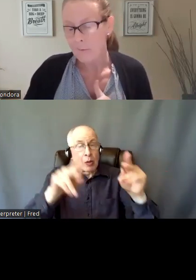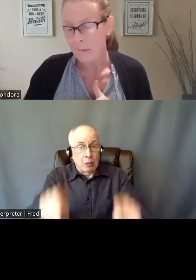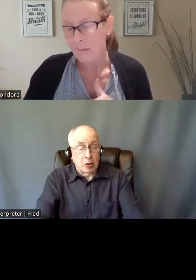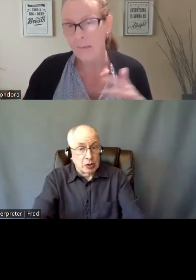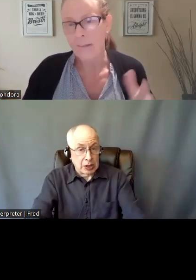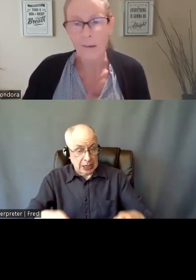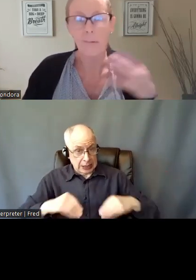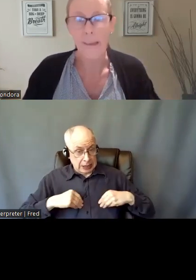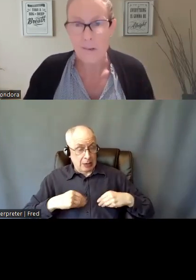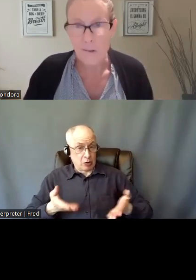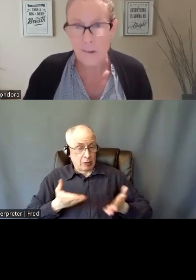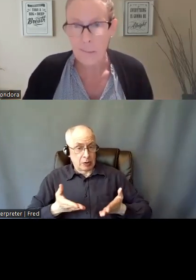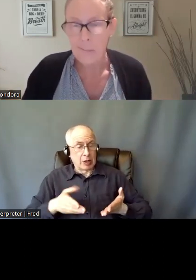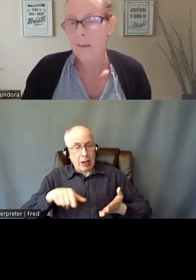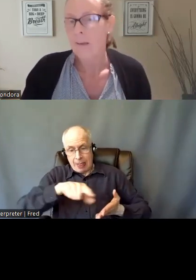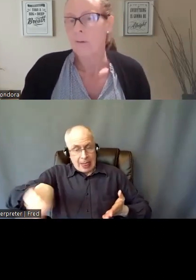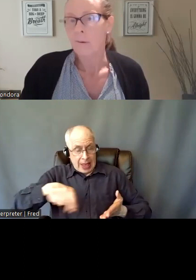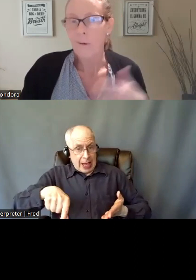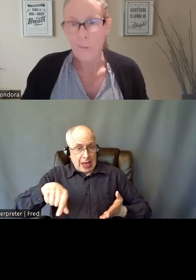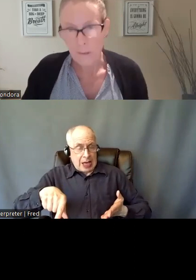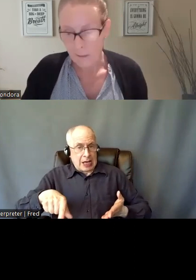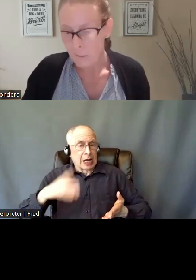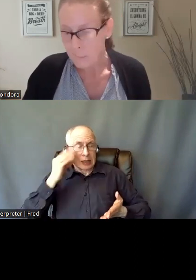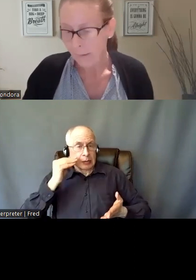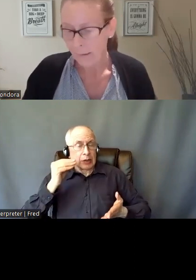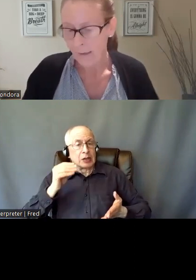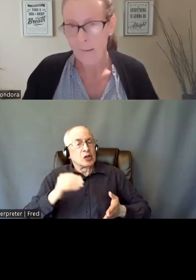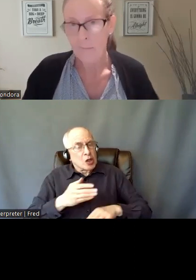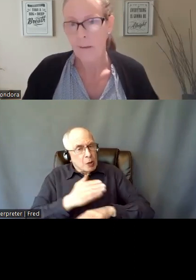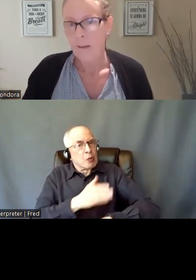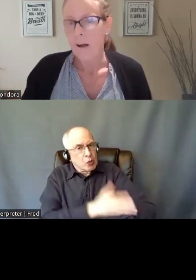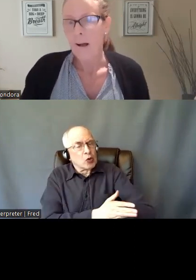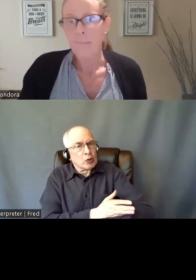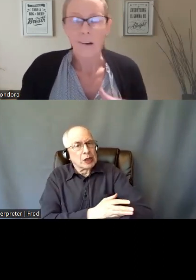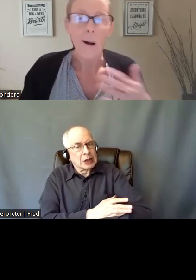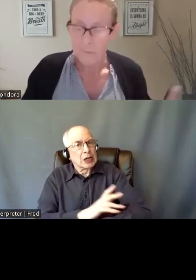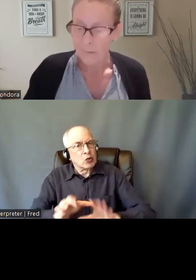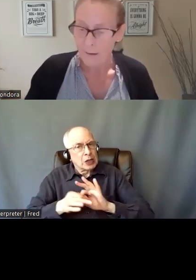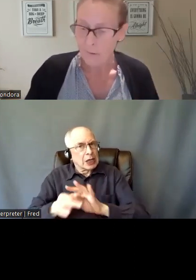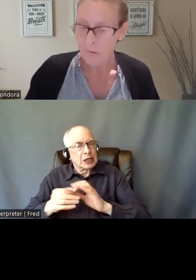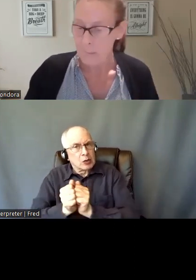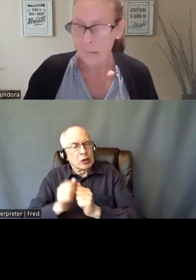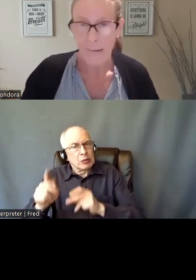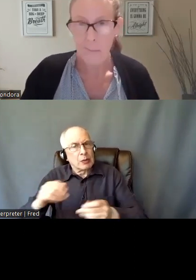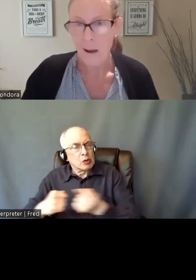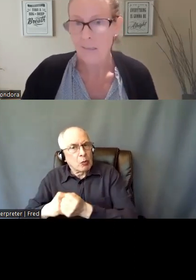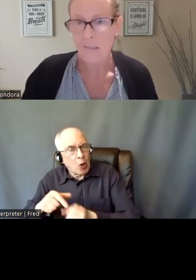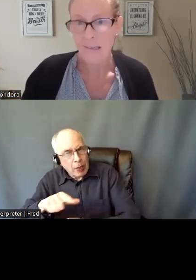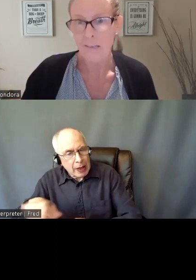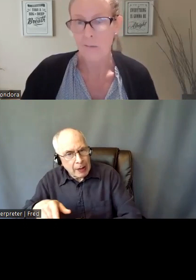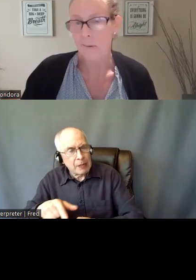experience improvements in their relationship with those that are supporting them, their comfort levels and